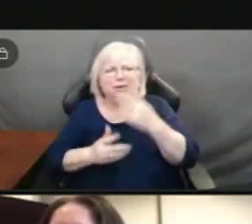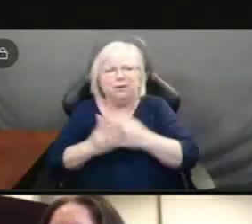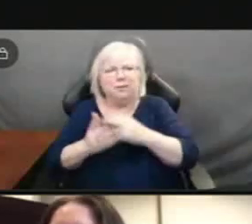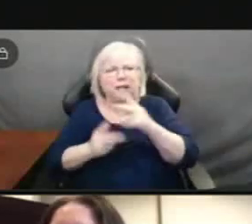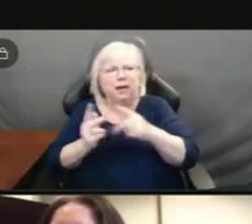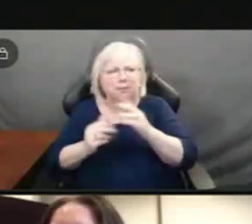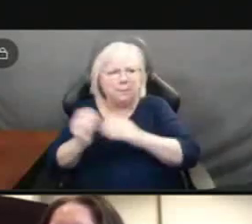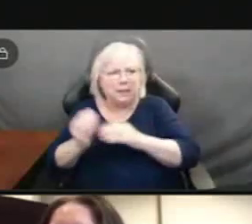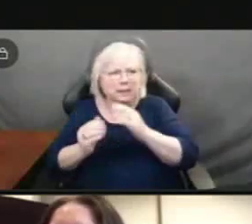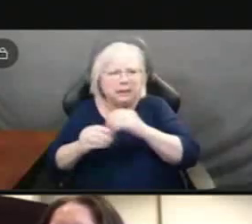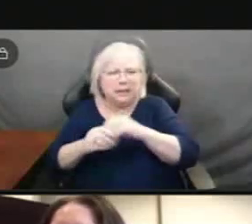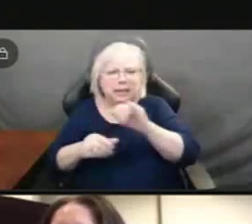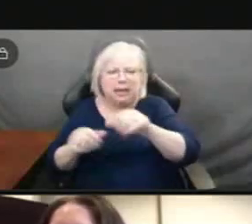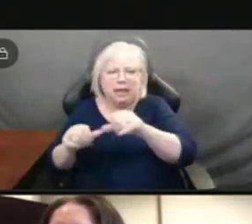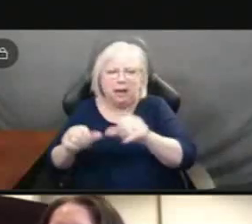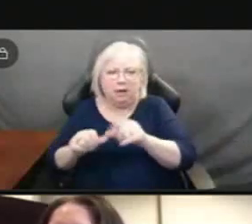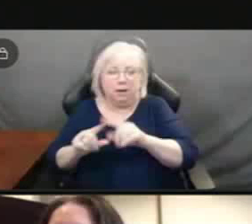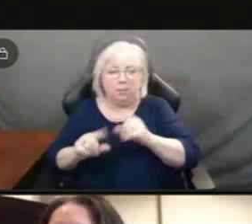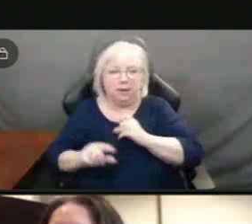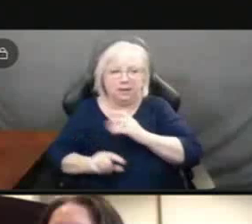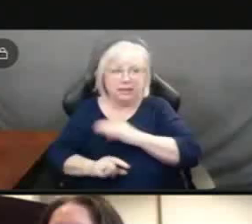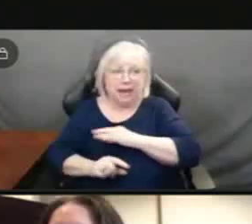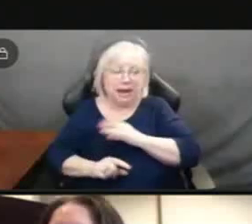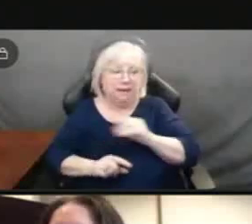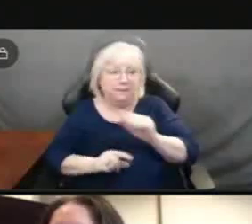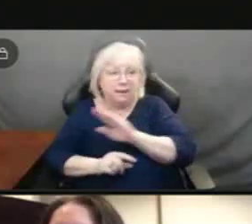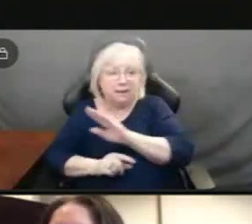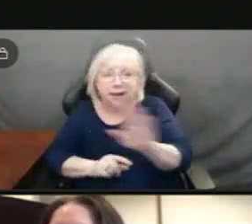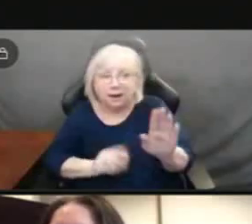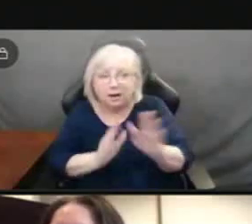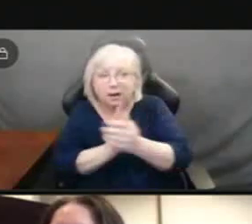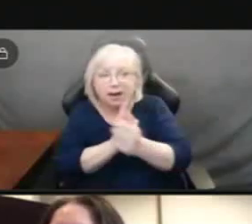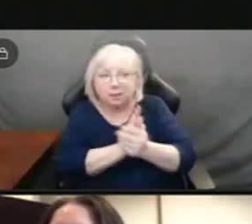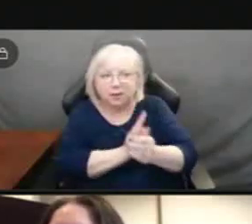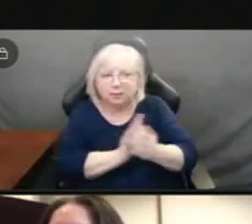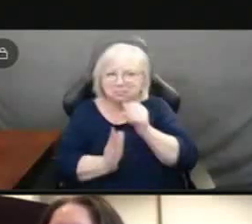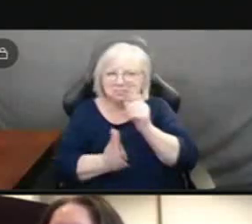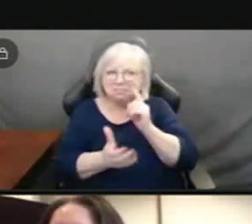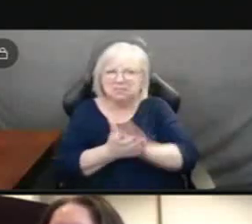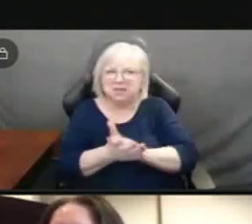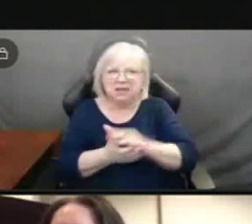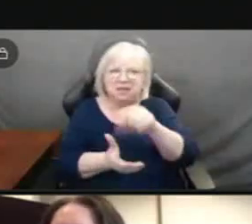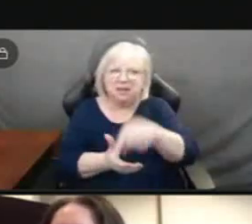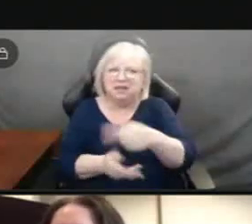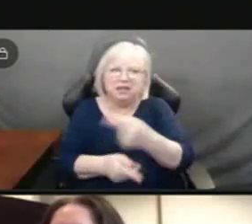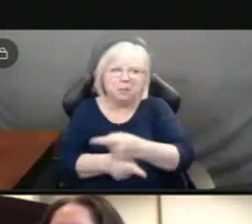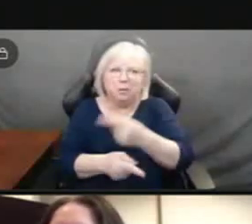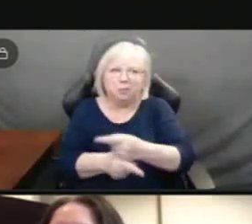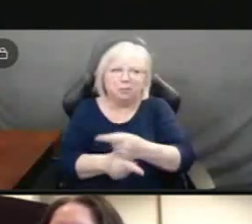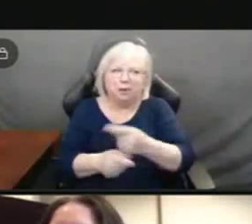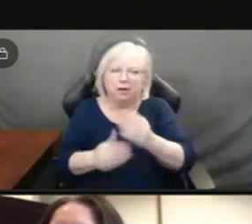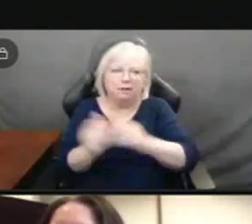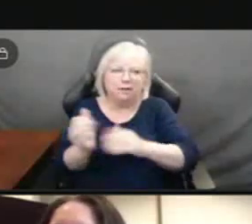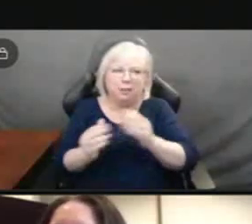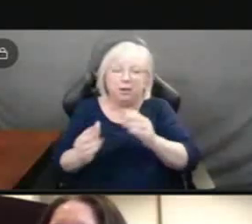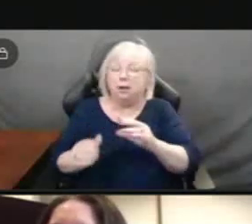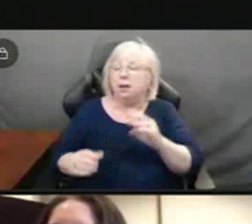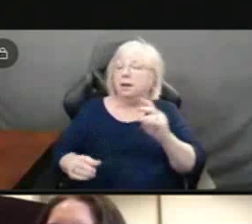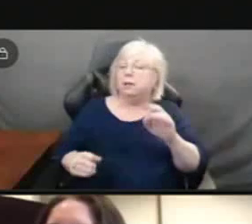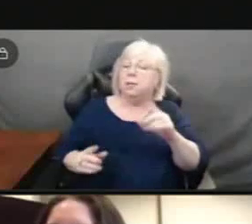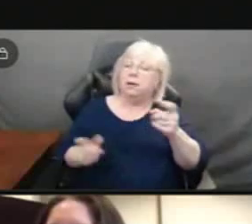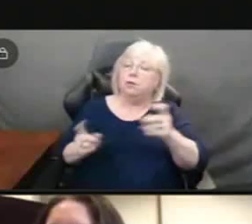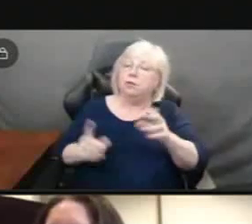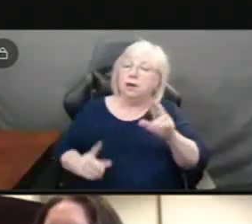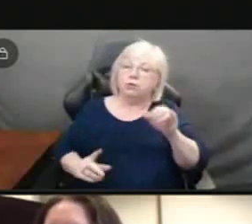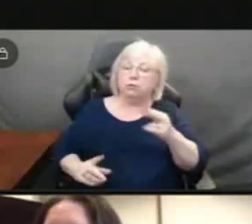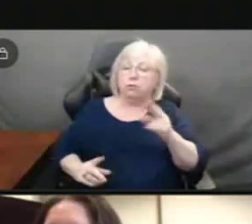area, I think staff and its expertise doesn't believe this is the kind of development. Director Richards, I think we